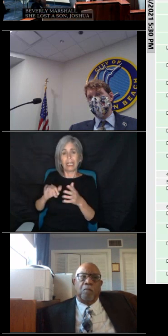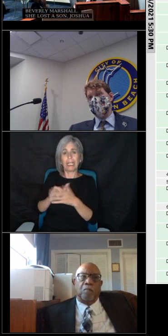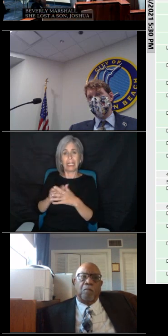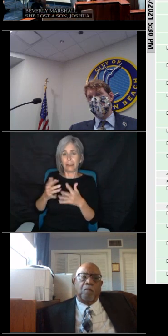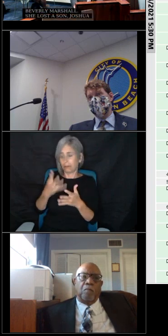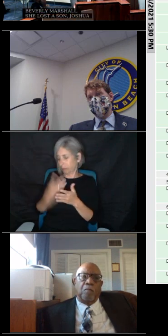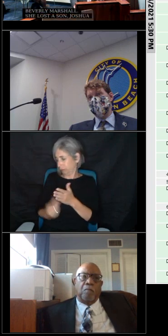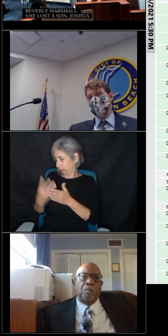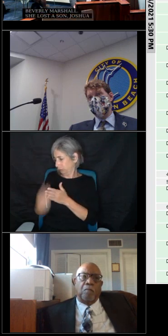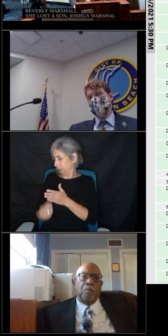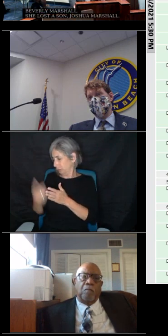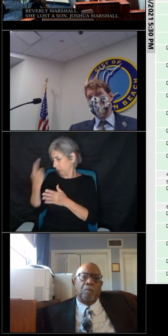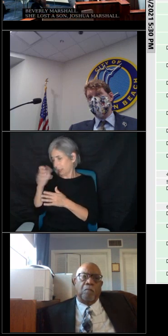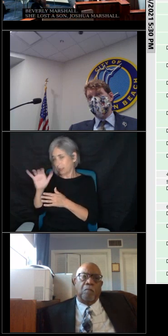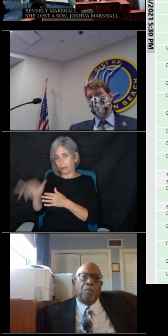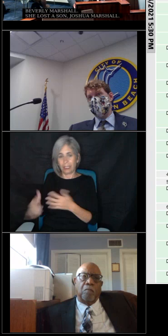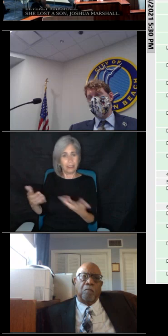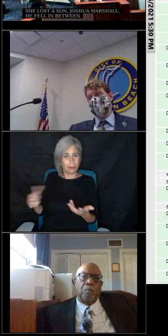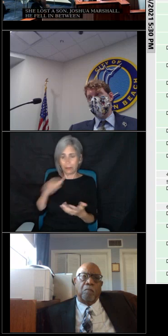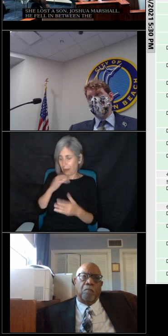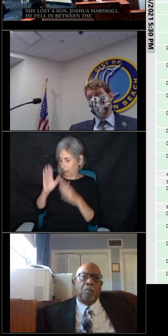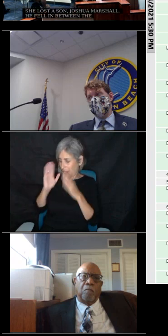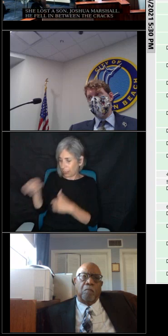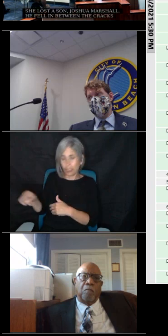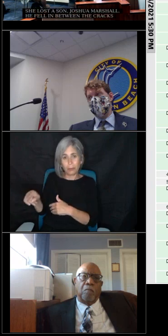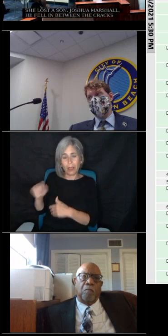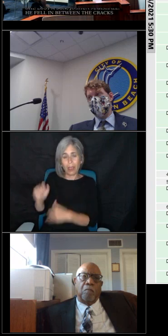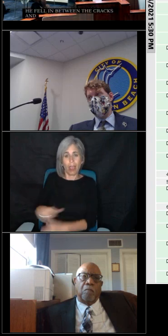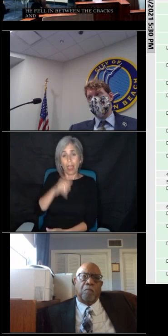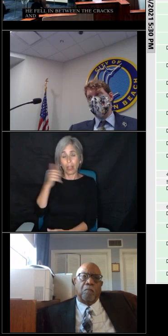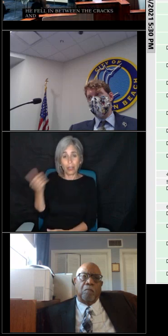perished because of this. Another one of my